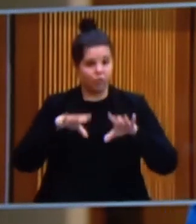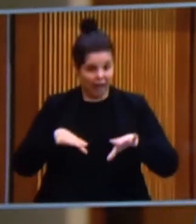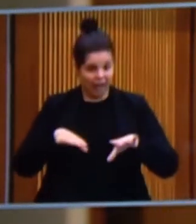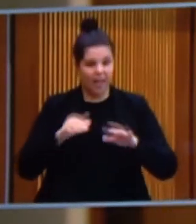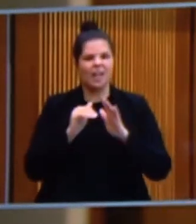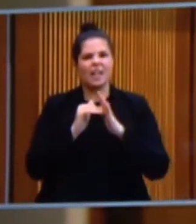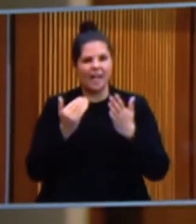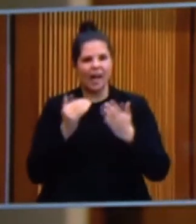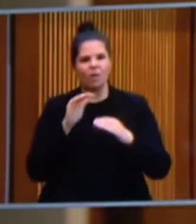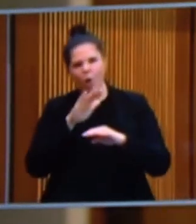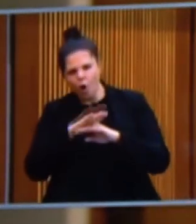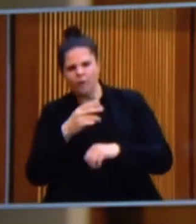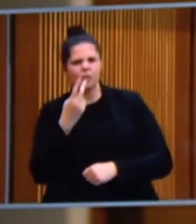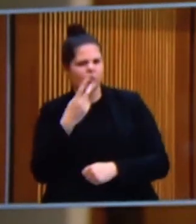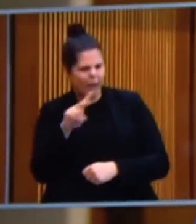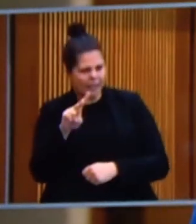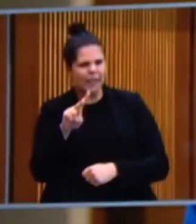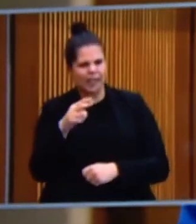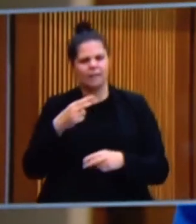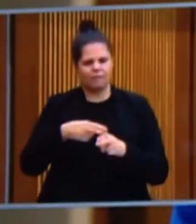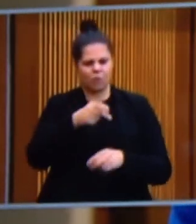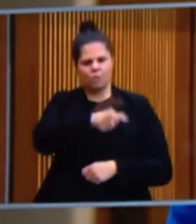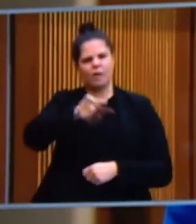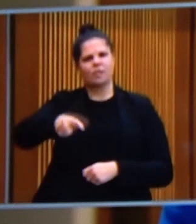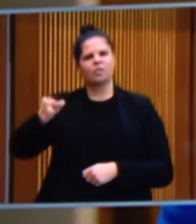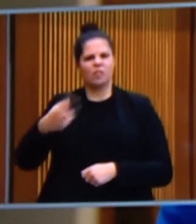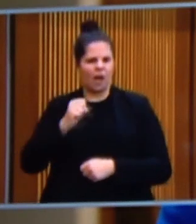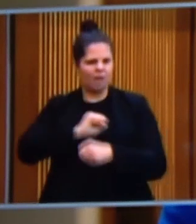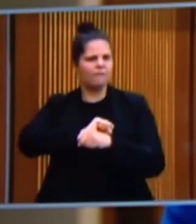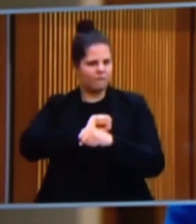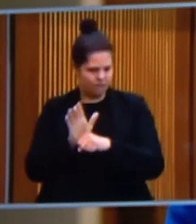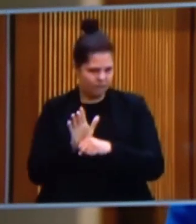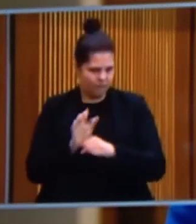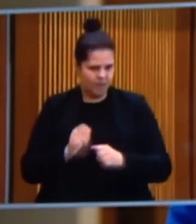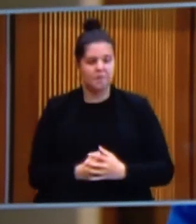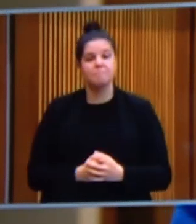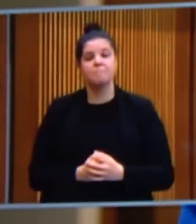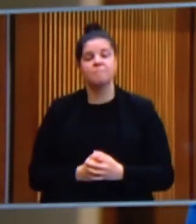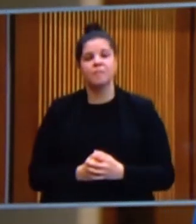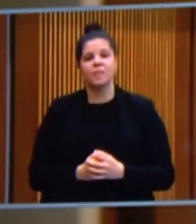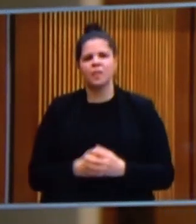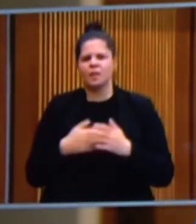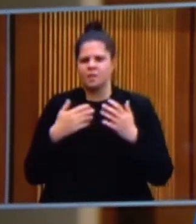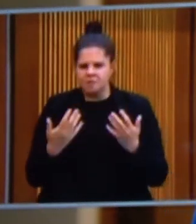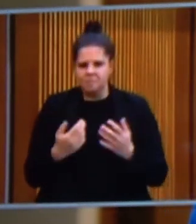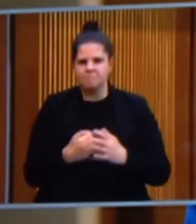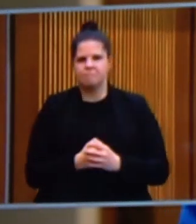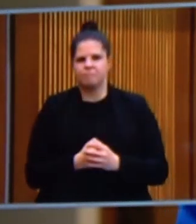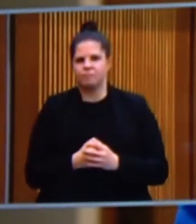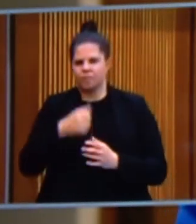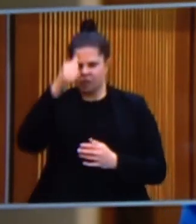we are using just over 20 of those for patients who are suffering from COVID-19. With